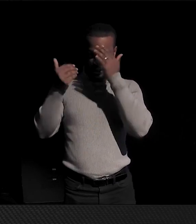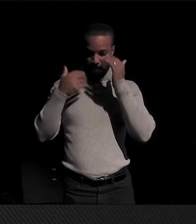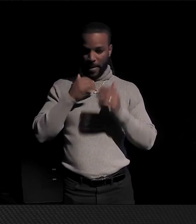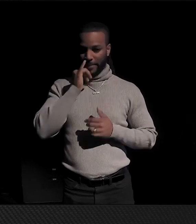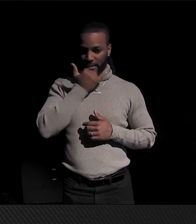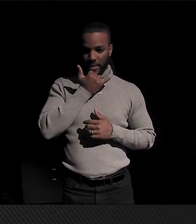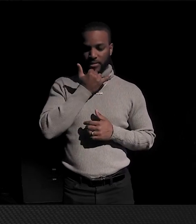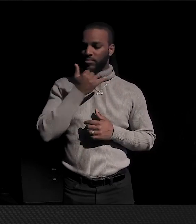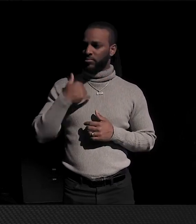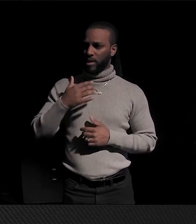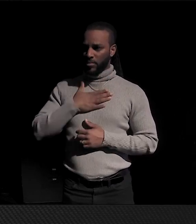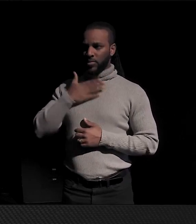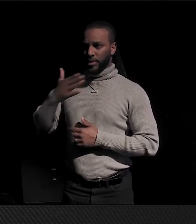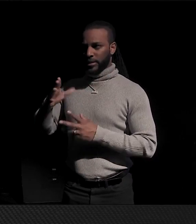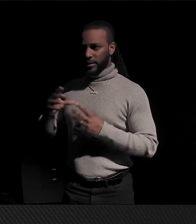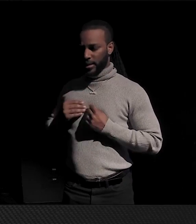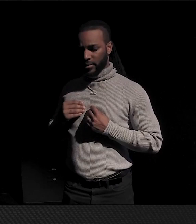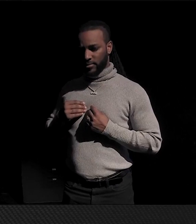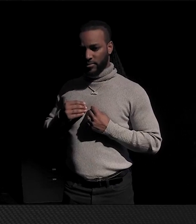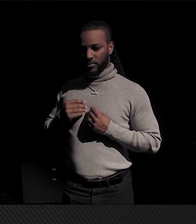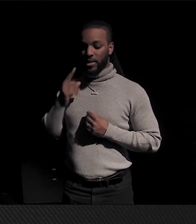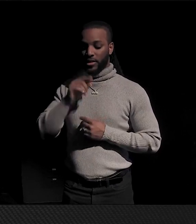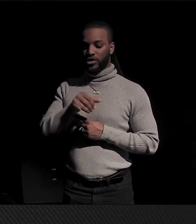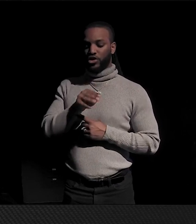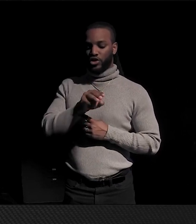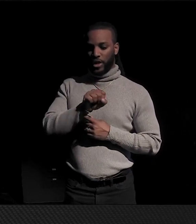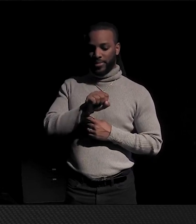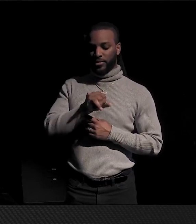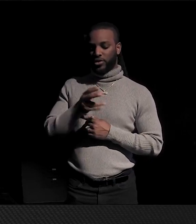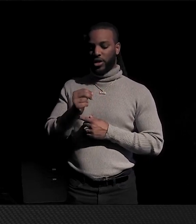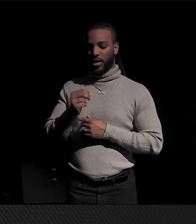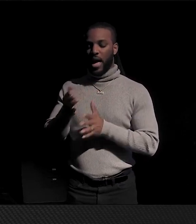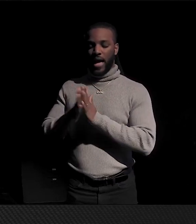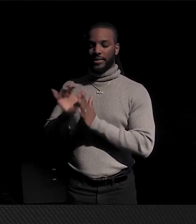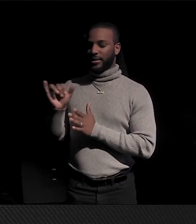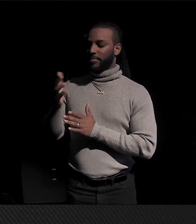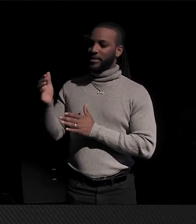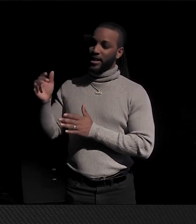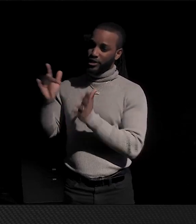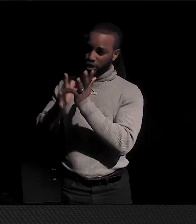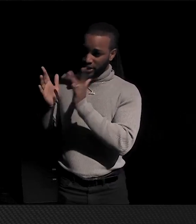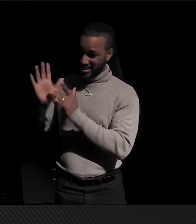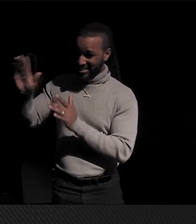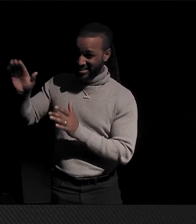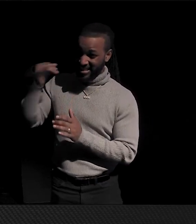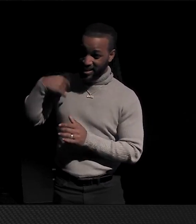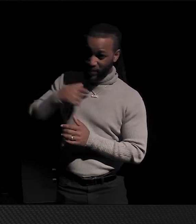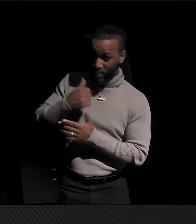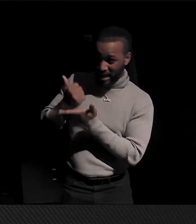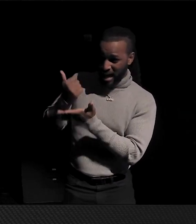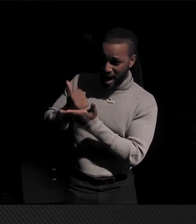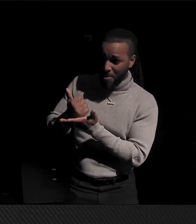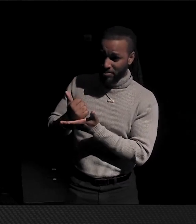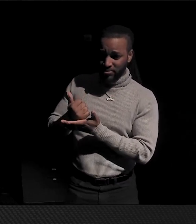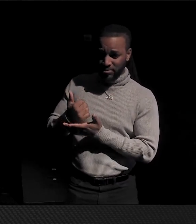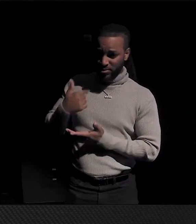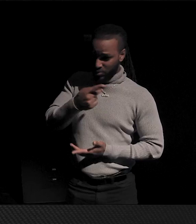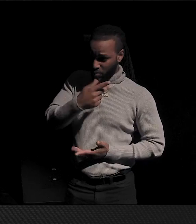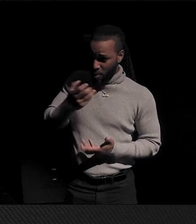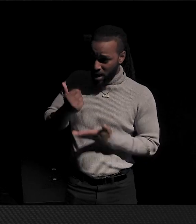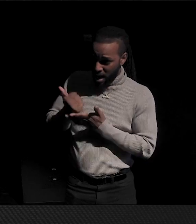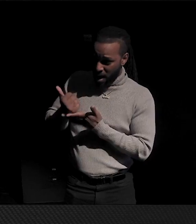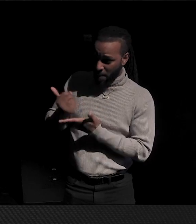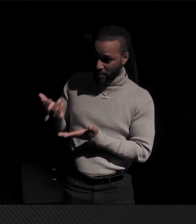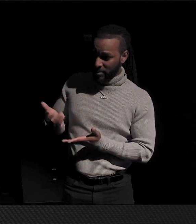it. And I think James and John are asking the same thing. They're saying to Jesus, Lord, if we can help, let us.